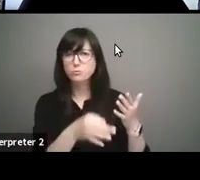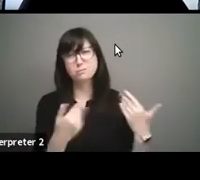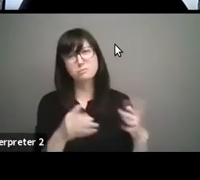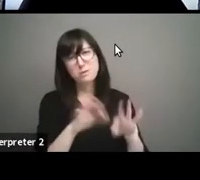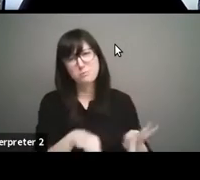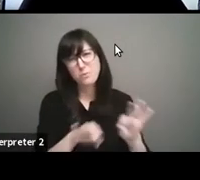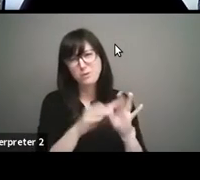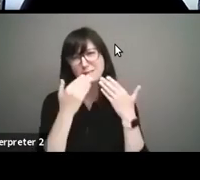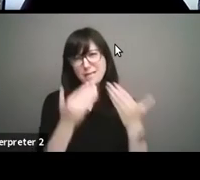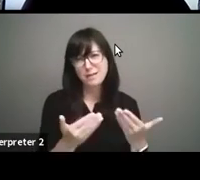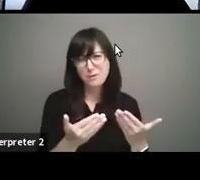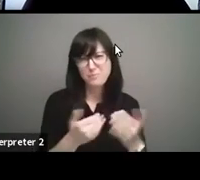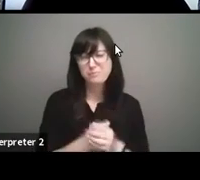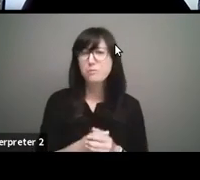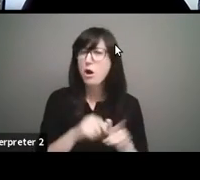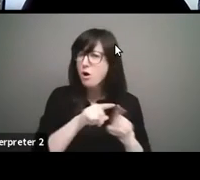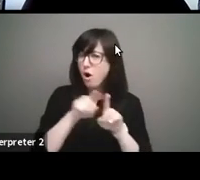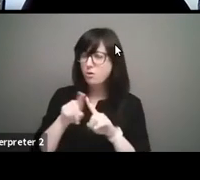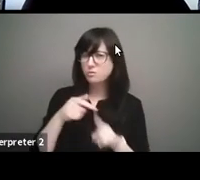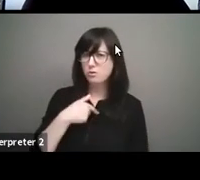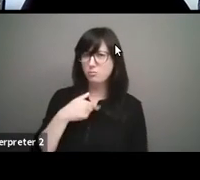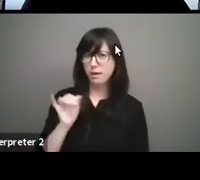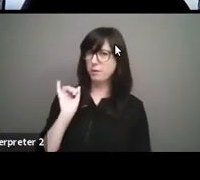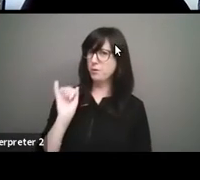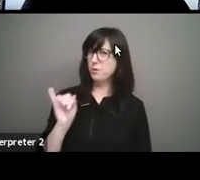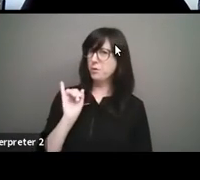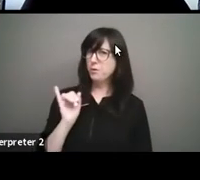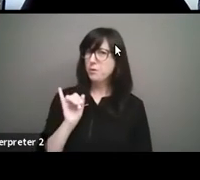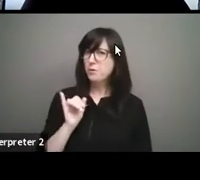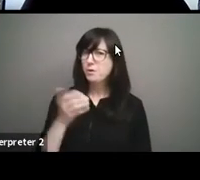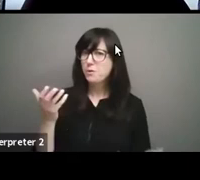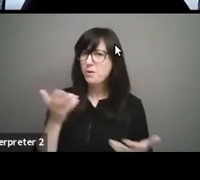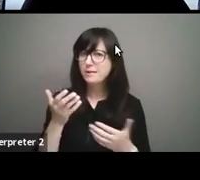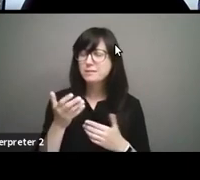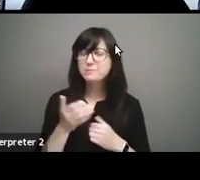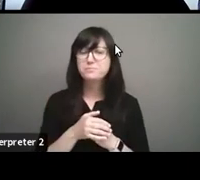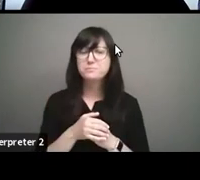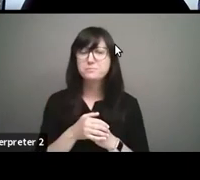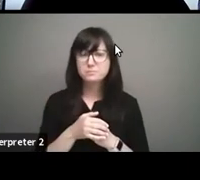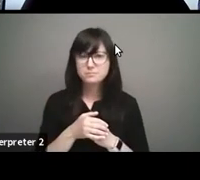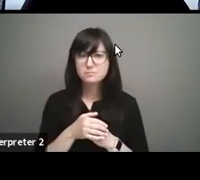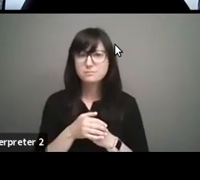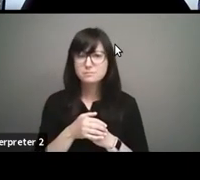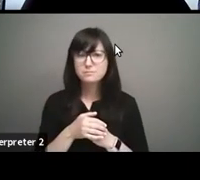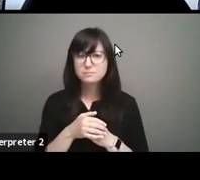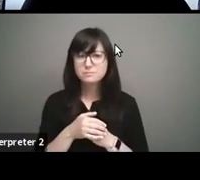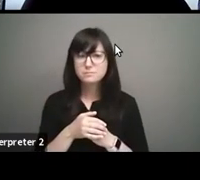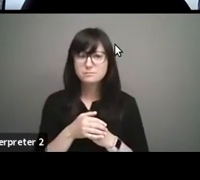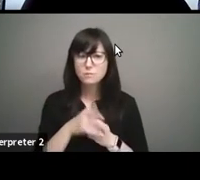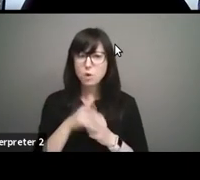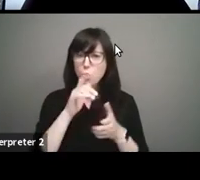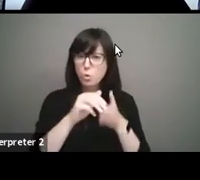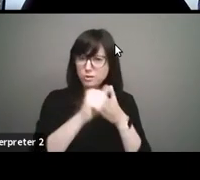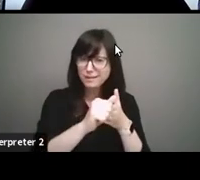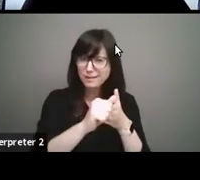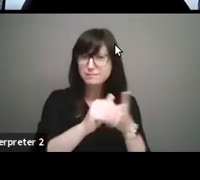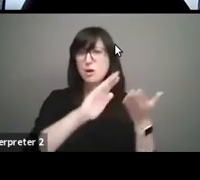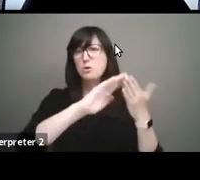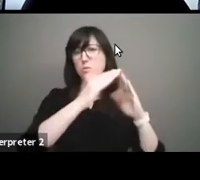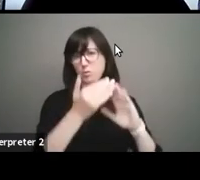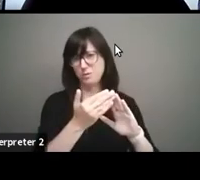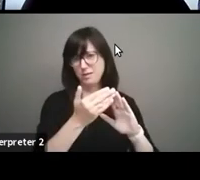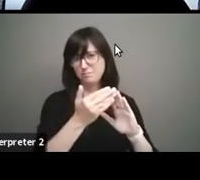what also stuck out to me is how you're talking about it needs to be community led, and we need to be specific about